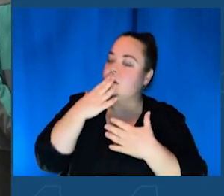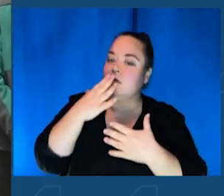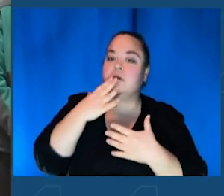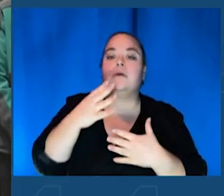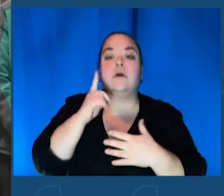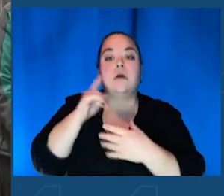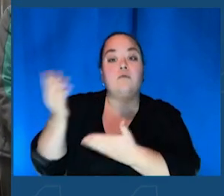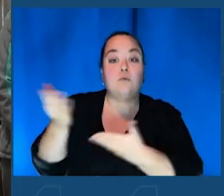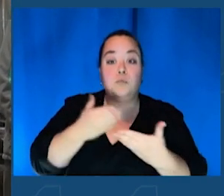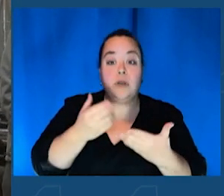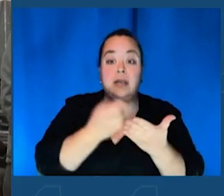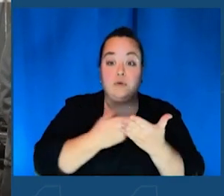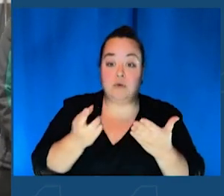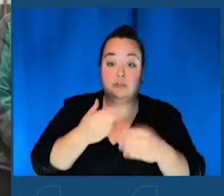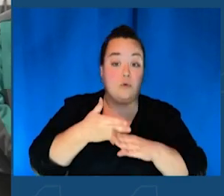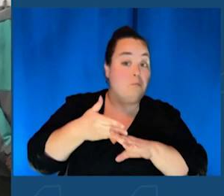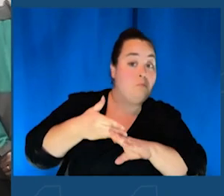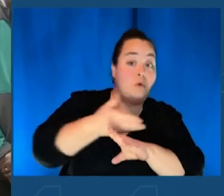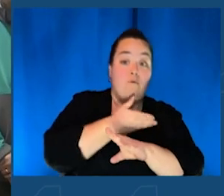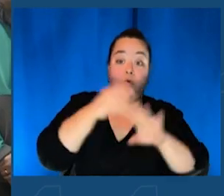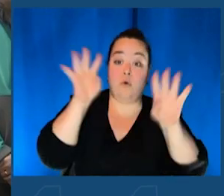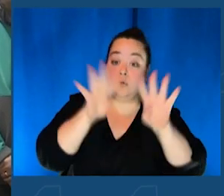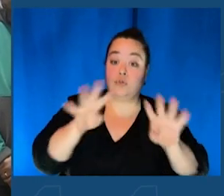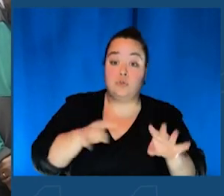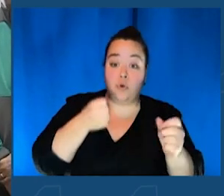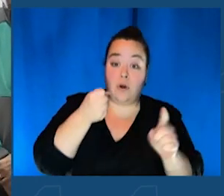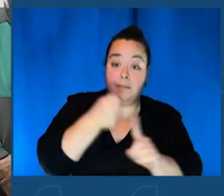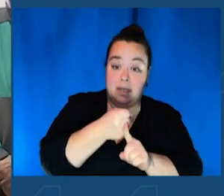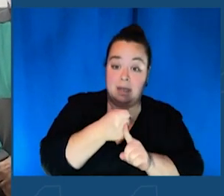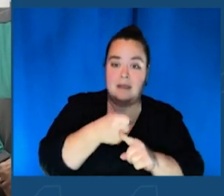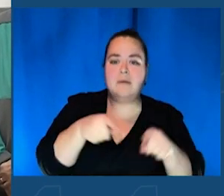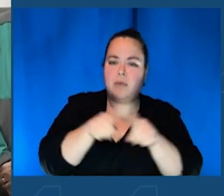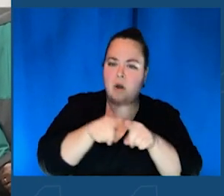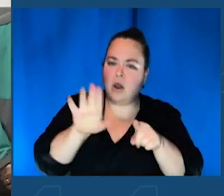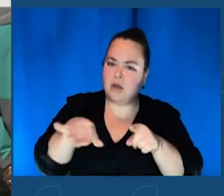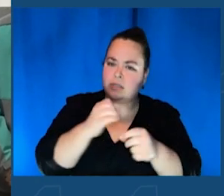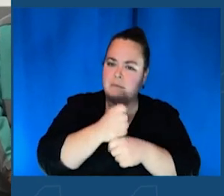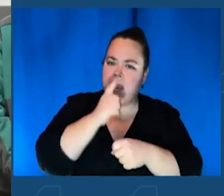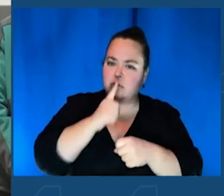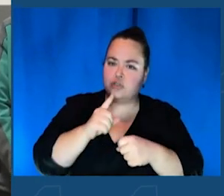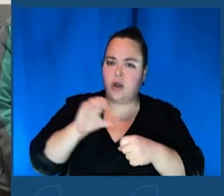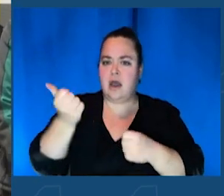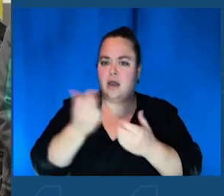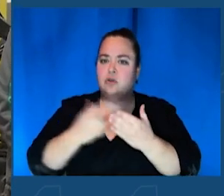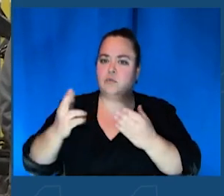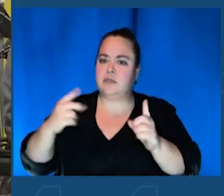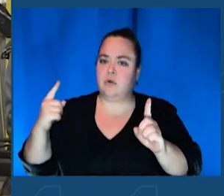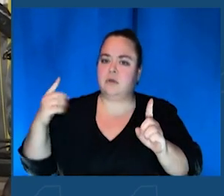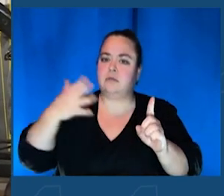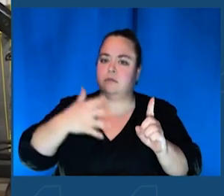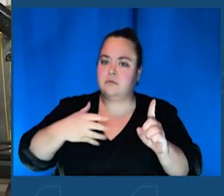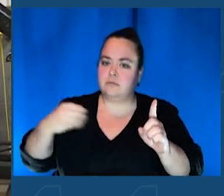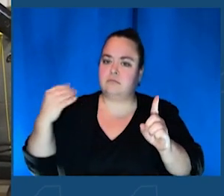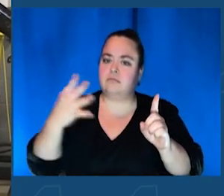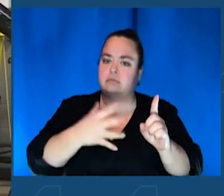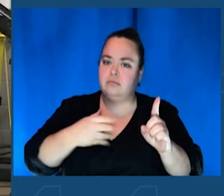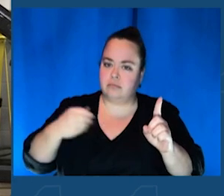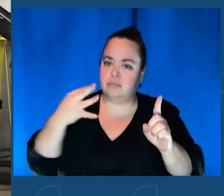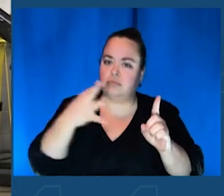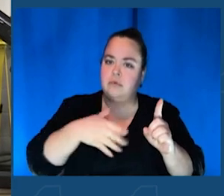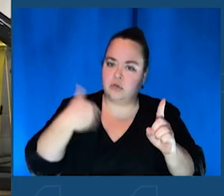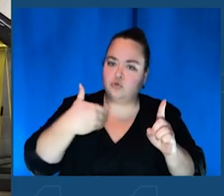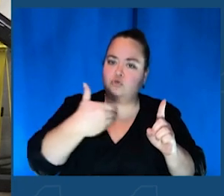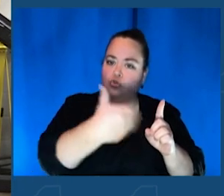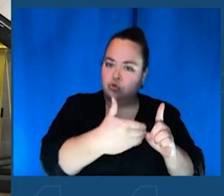here before the storm happened, but ensuring that additional ones would get here as well throughout the storm. We were talking and